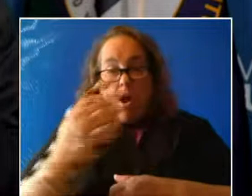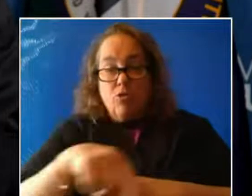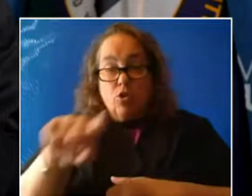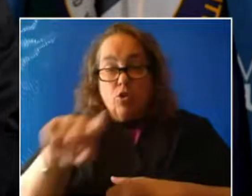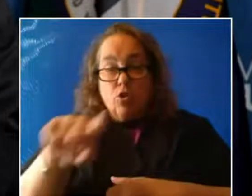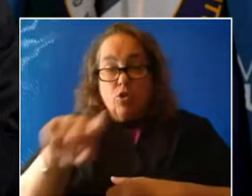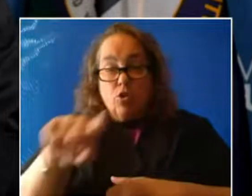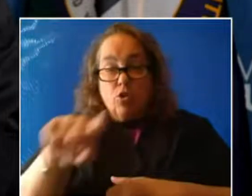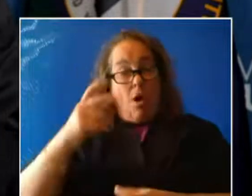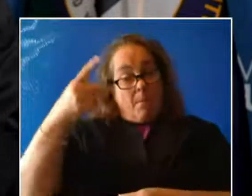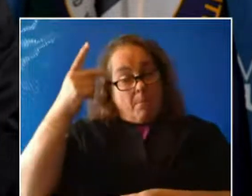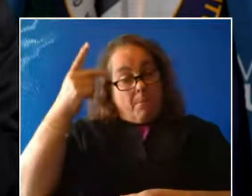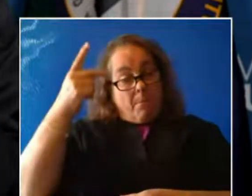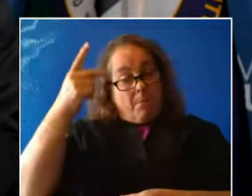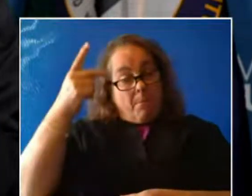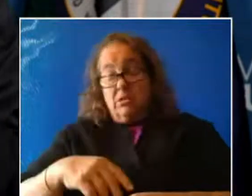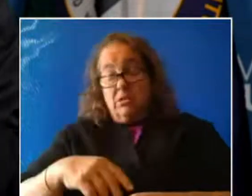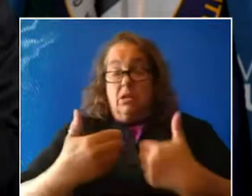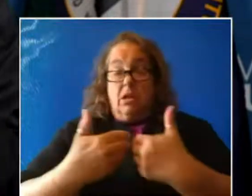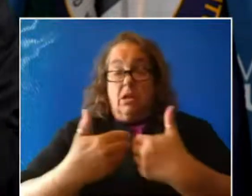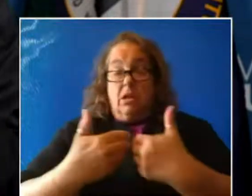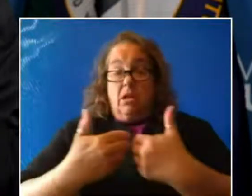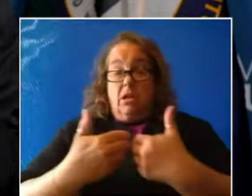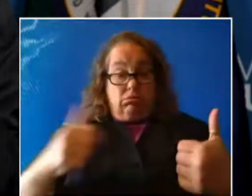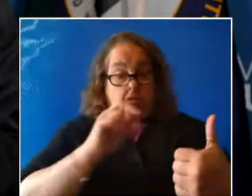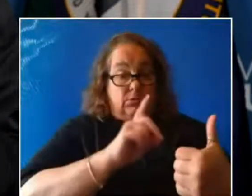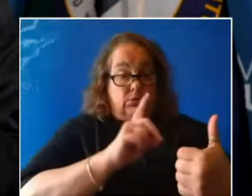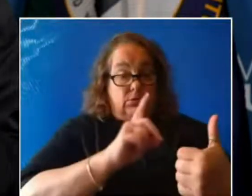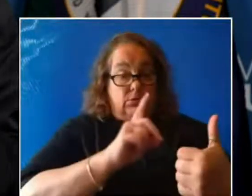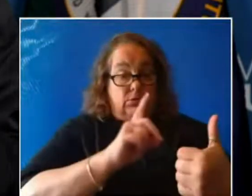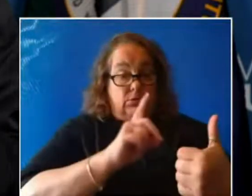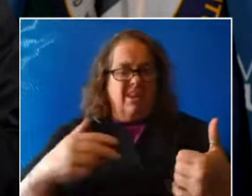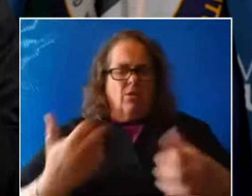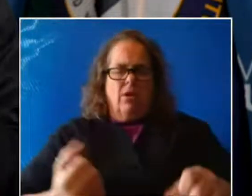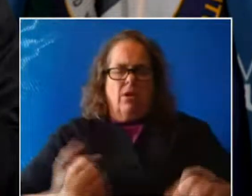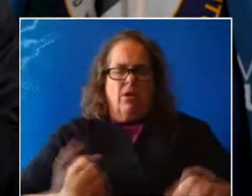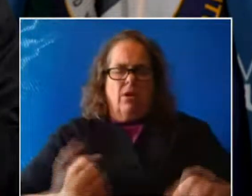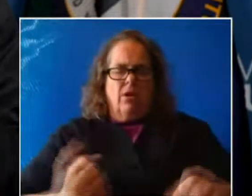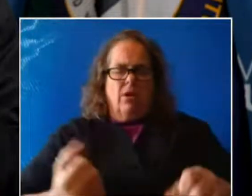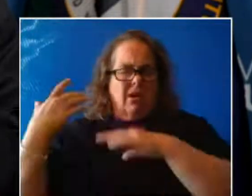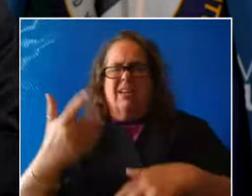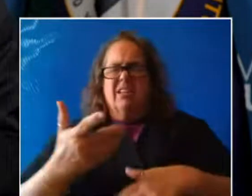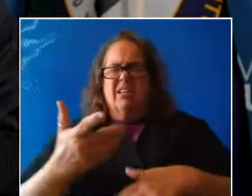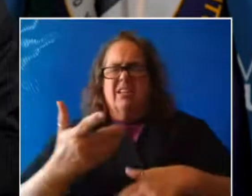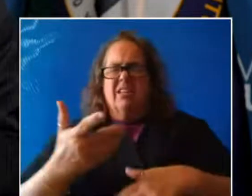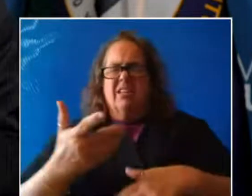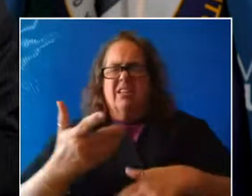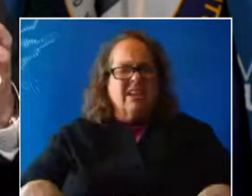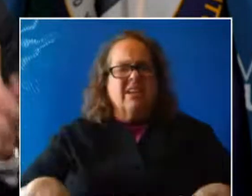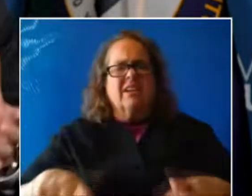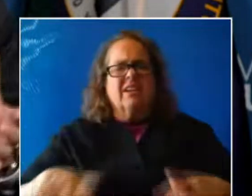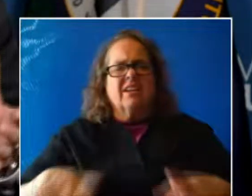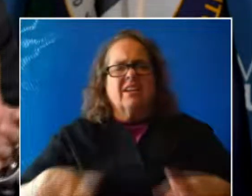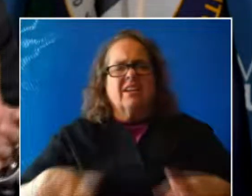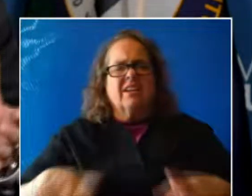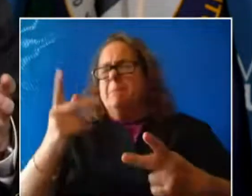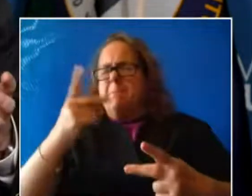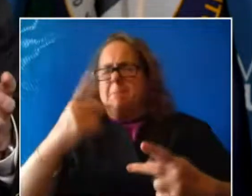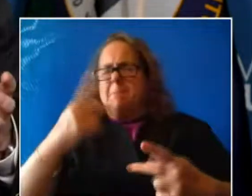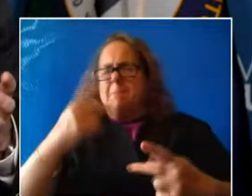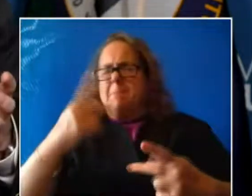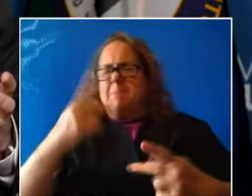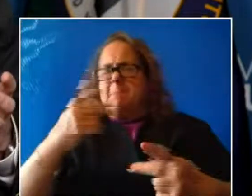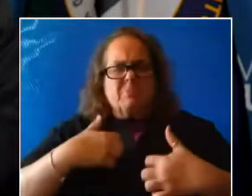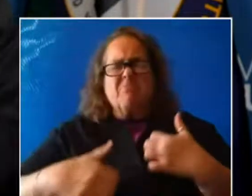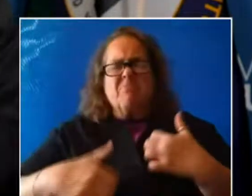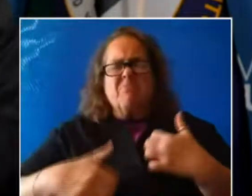gotten far too divisive. It's gotten far too nasty. It's groups of people trying to dehumanize other people.